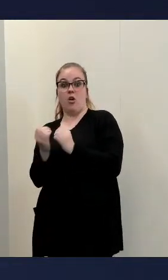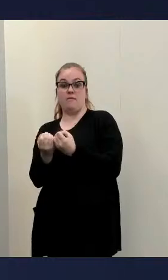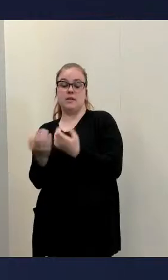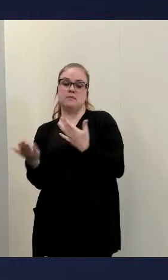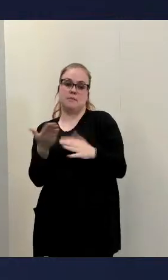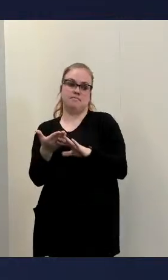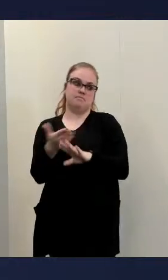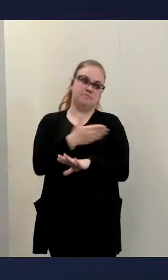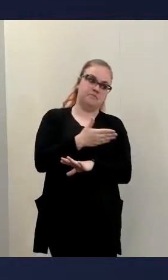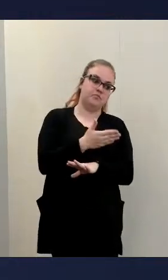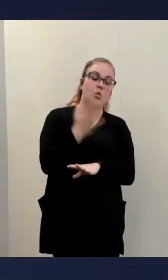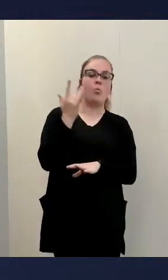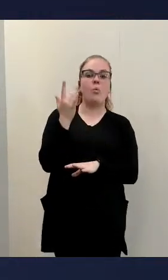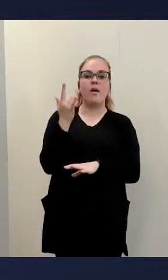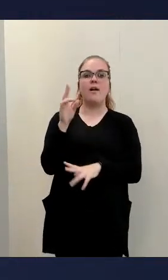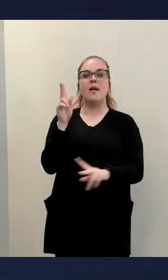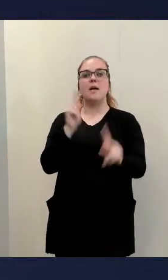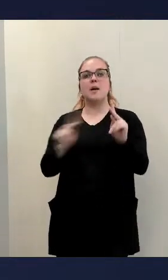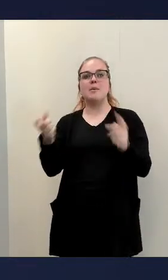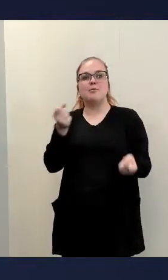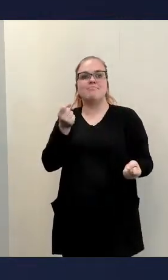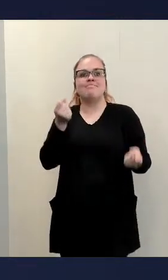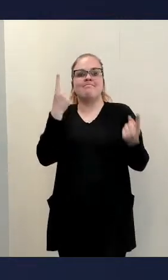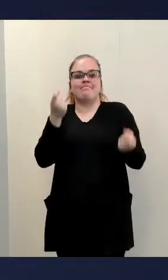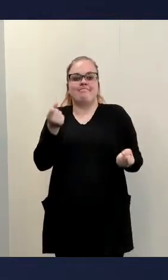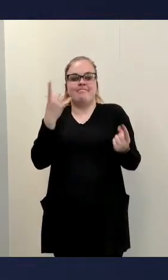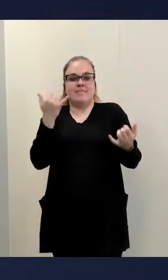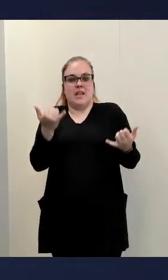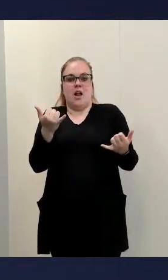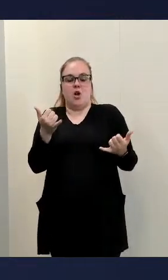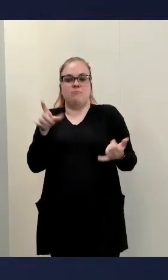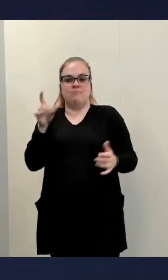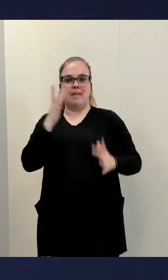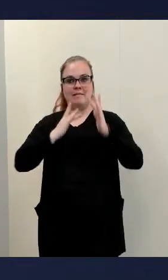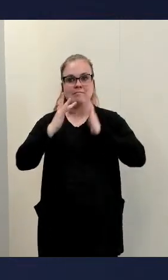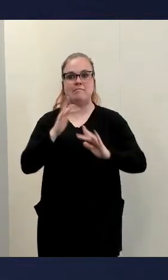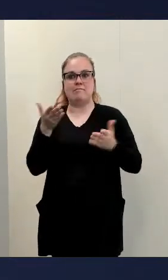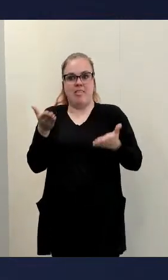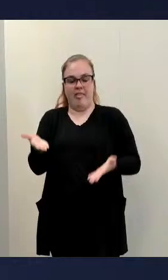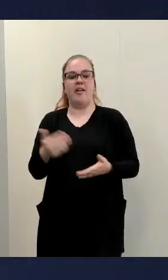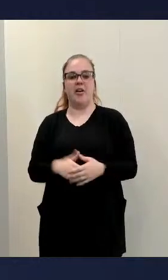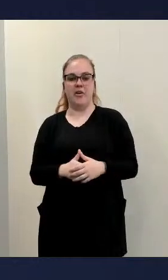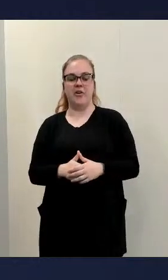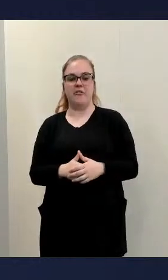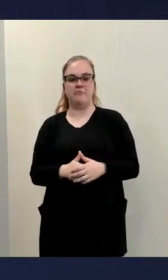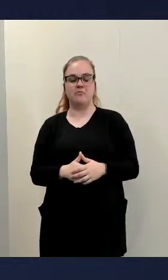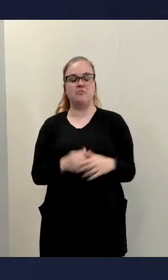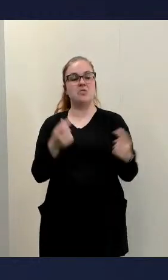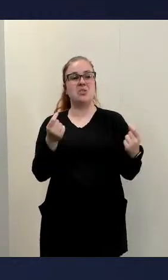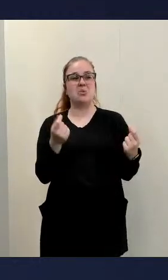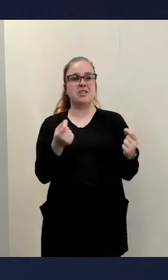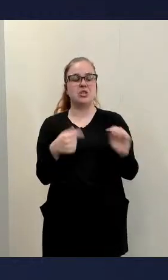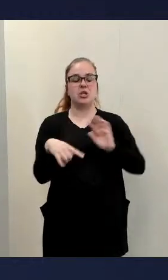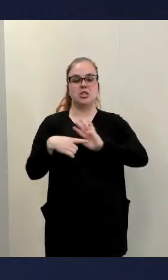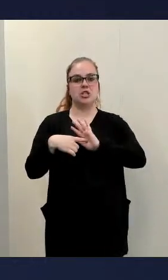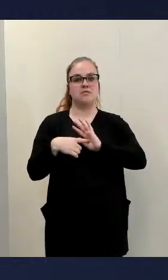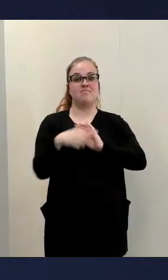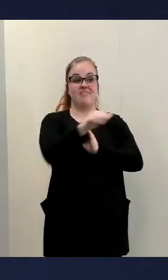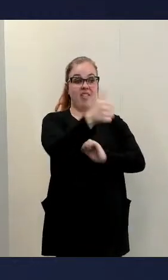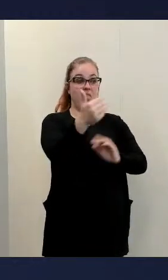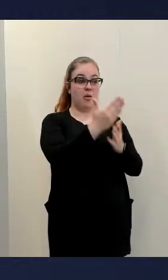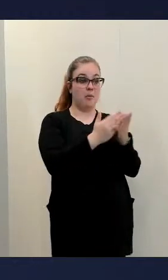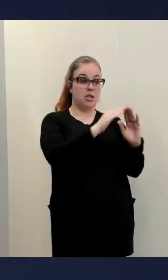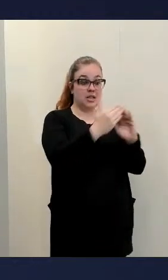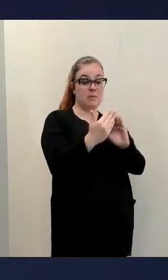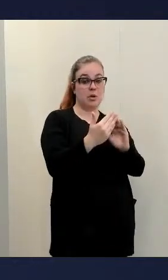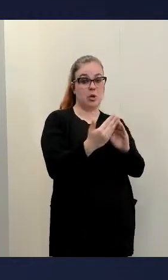years past, because people understand that the need exists. So what it did is it just showed to the rest of the